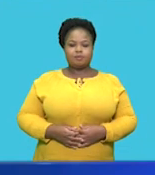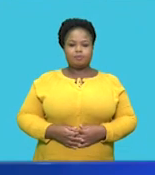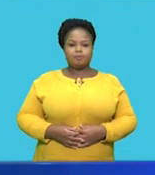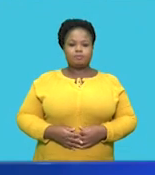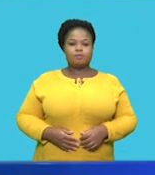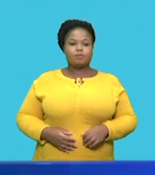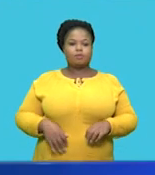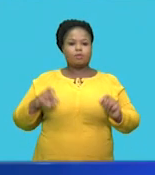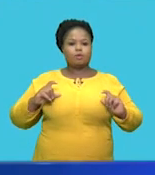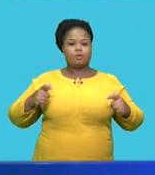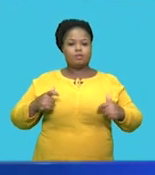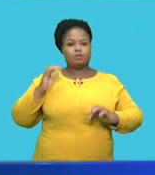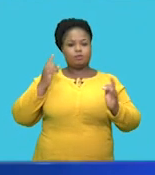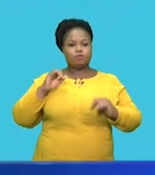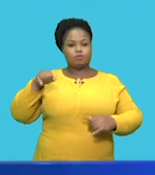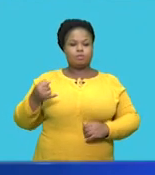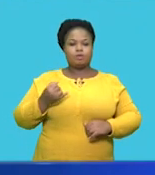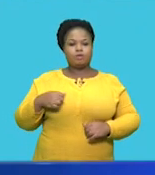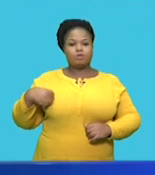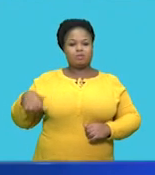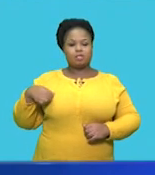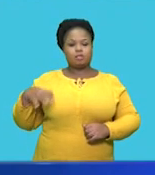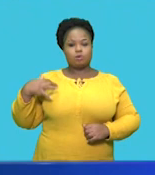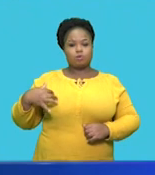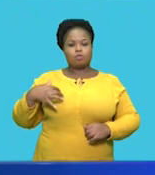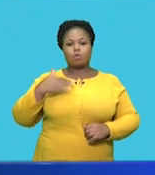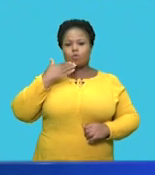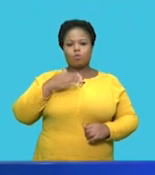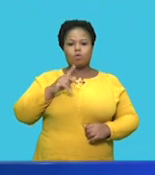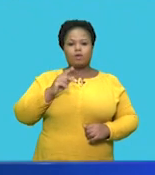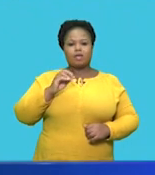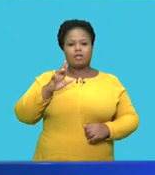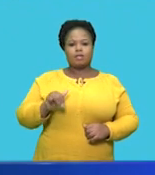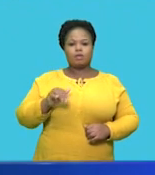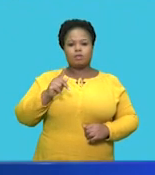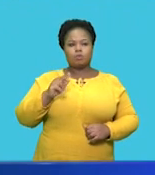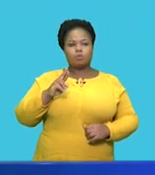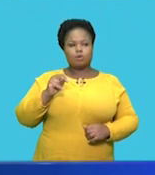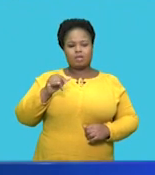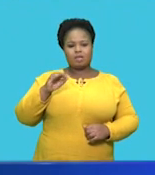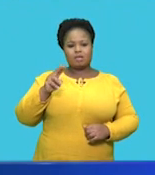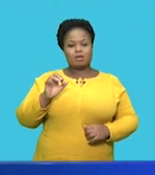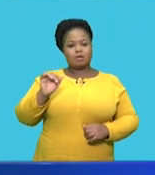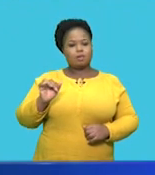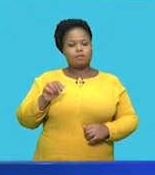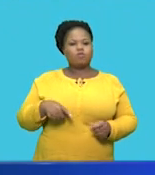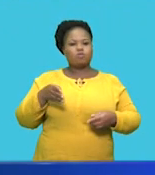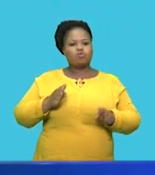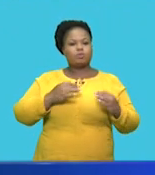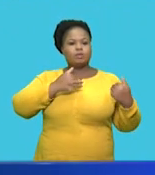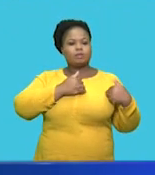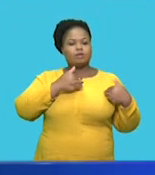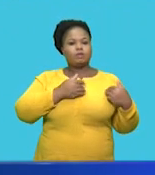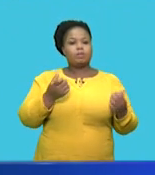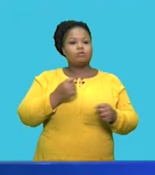Ilungu lekomiti kasodolophu kwisebe lezothutho lomasipala wase Goli uCeba Kenny Kunene liqhube iphulo lokhuseleko ezindleleni ngokuhamba